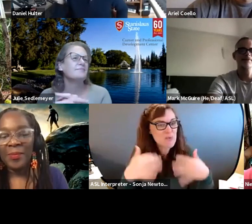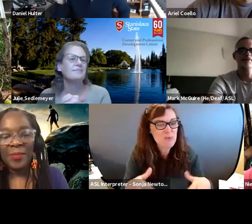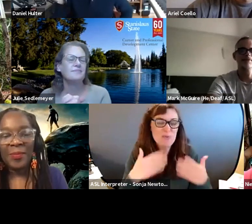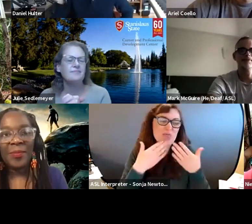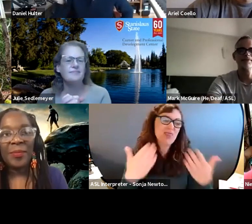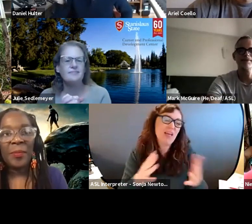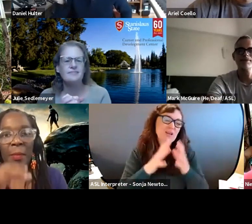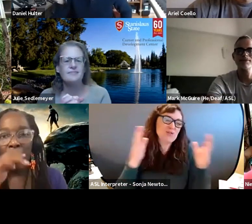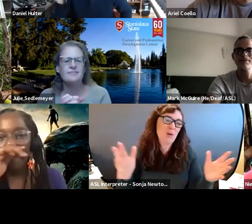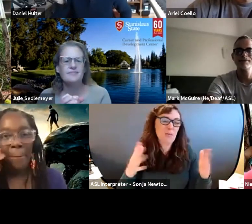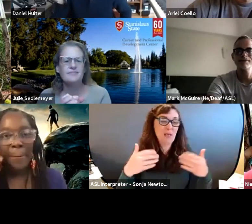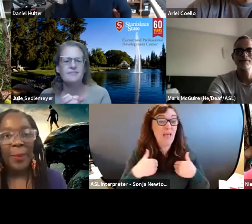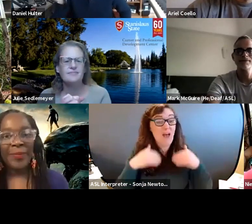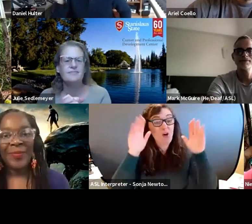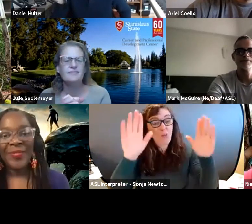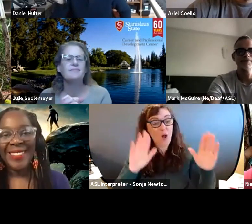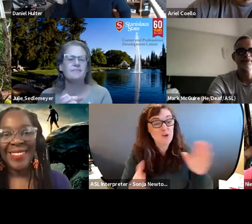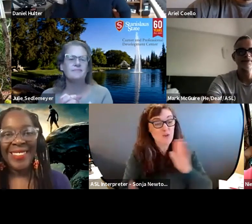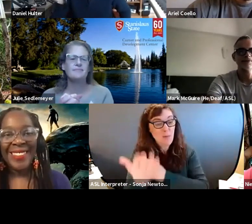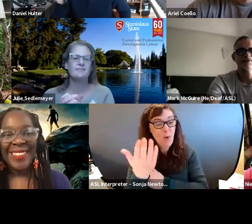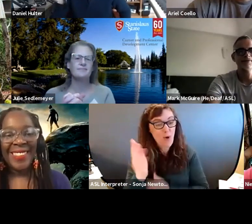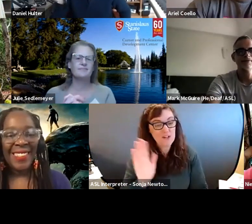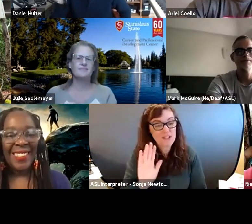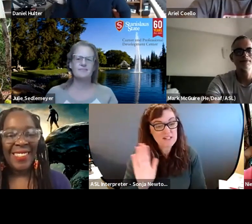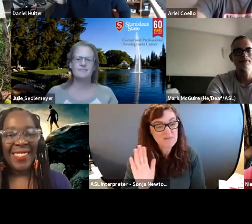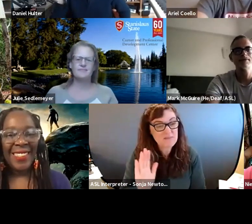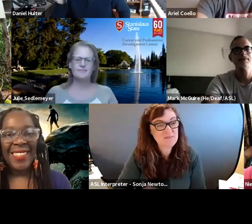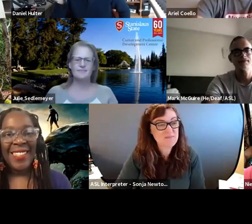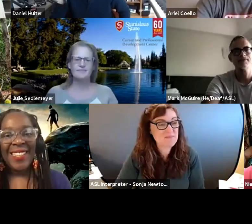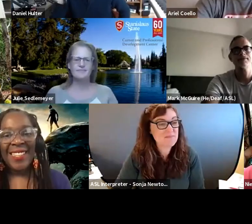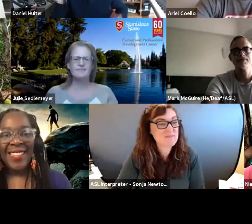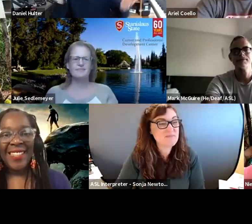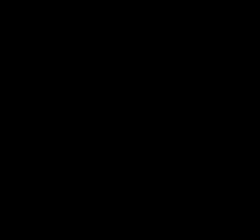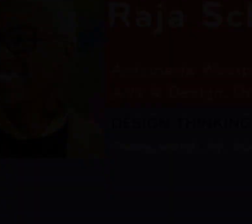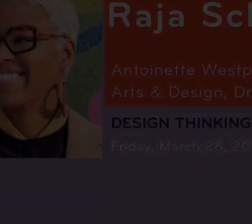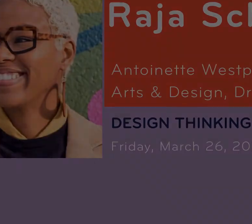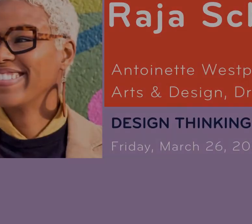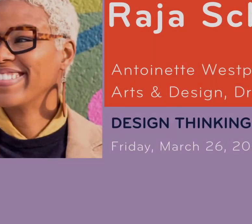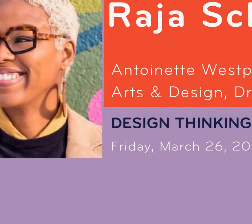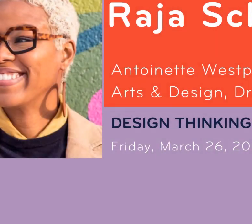much. I hope everyone has a great morning. Thank you.